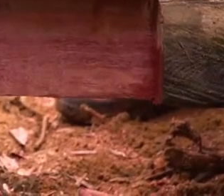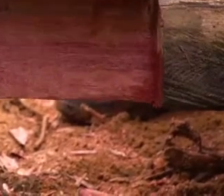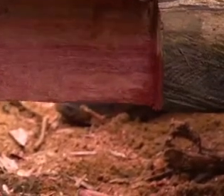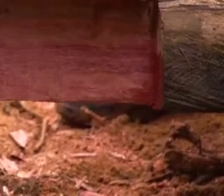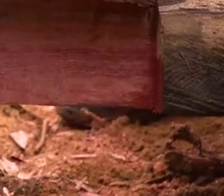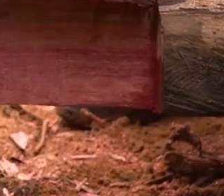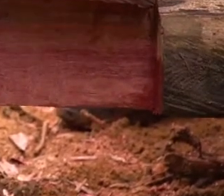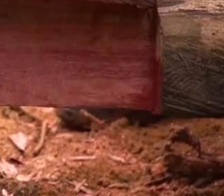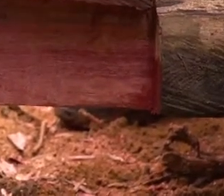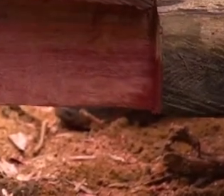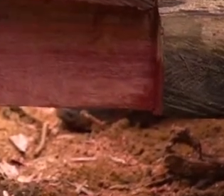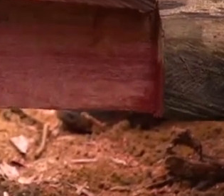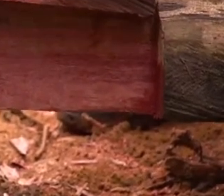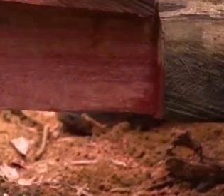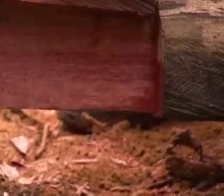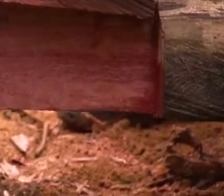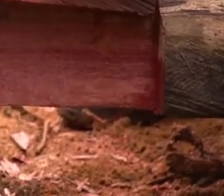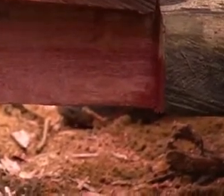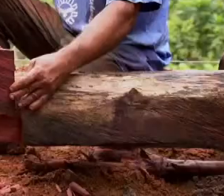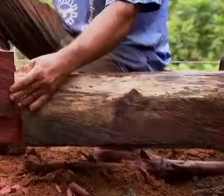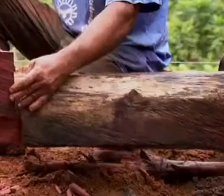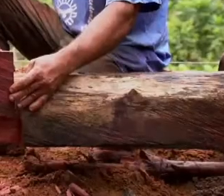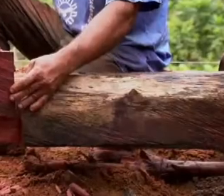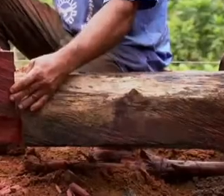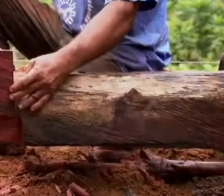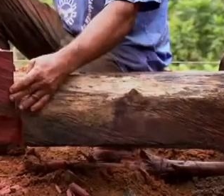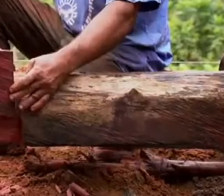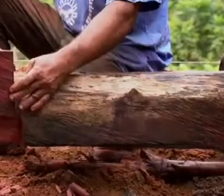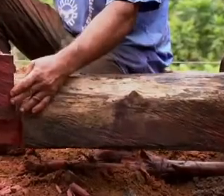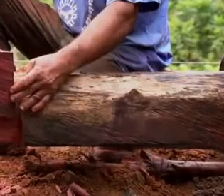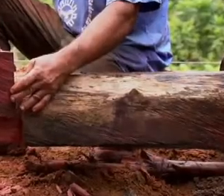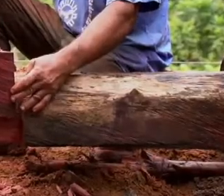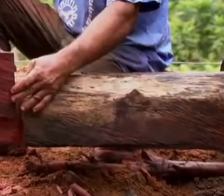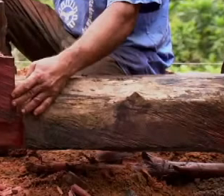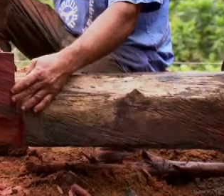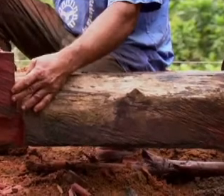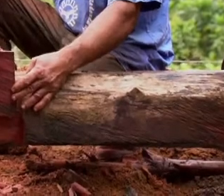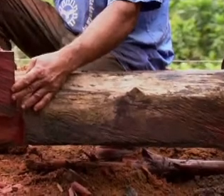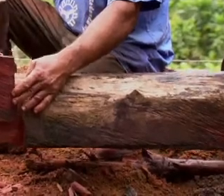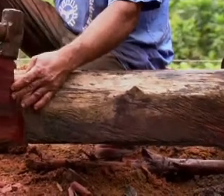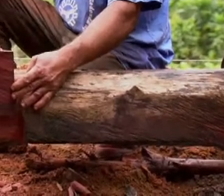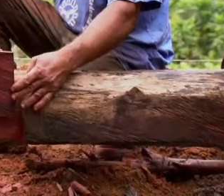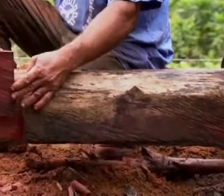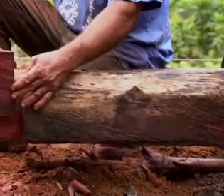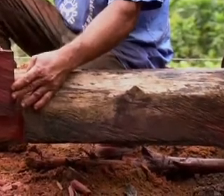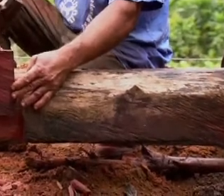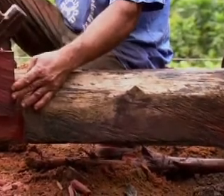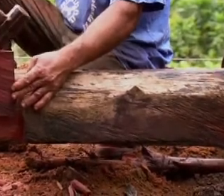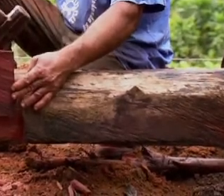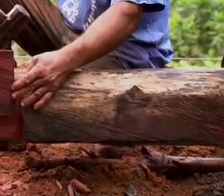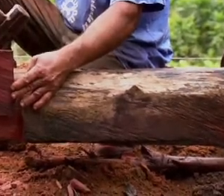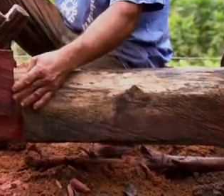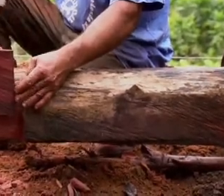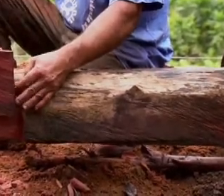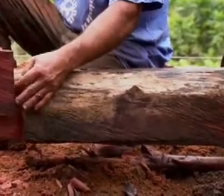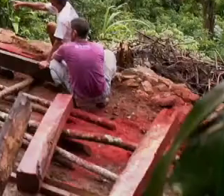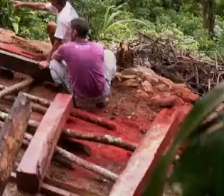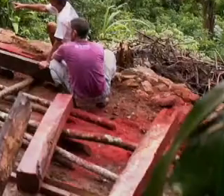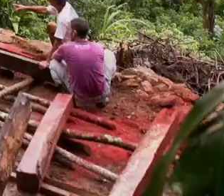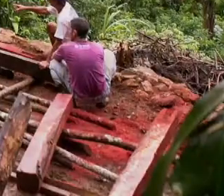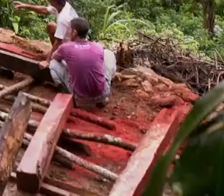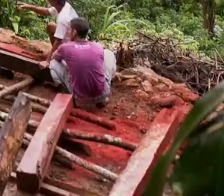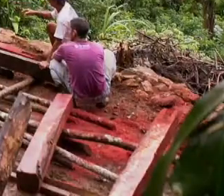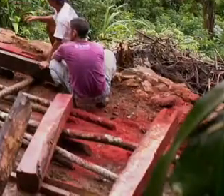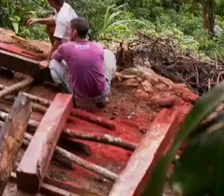And when we finalize the mud and wattle walls, I have a party at the end. Everybody gets into the fun